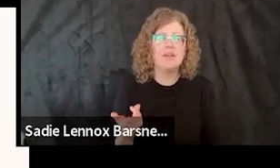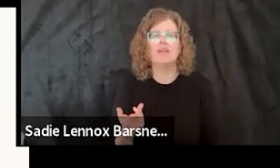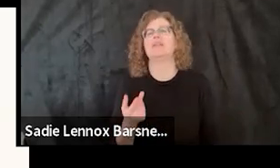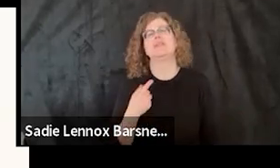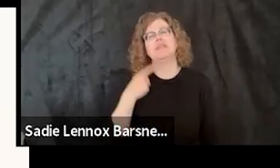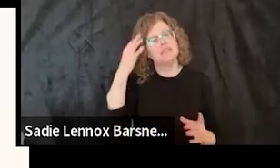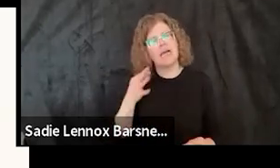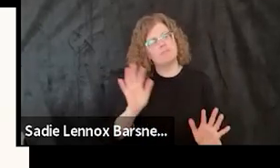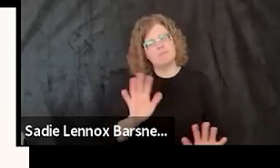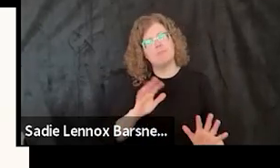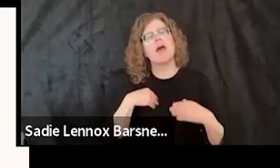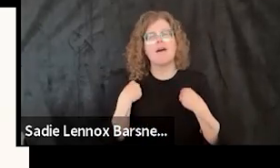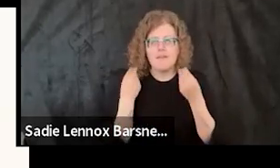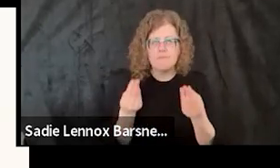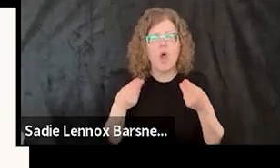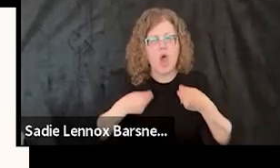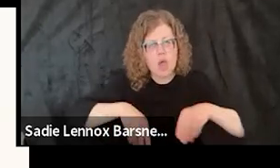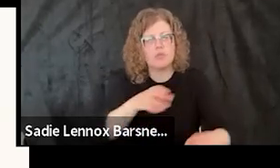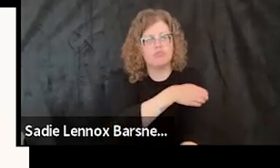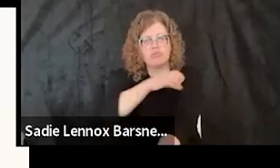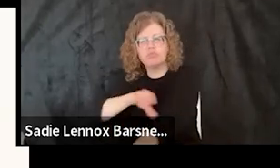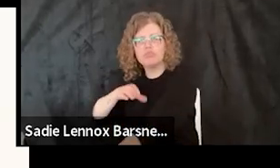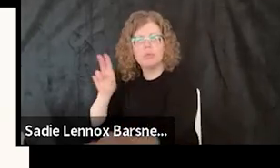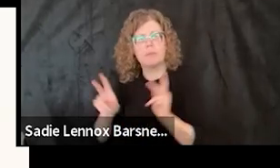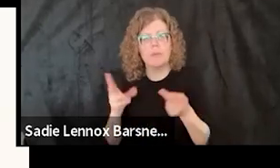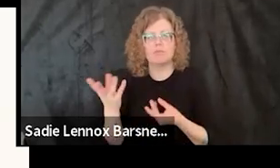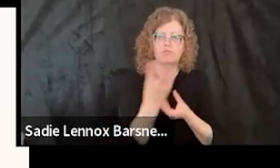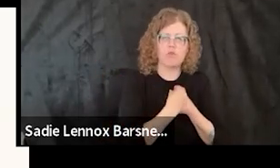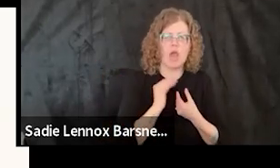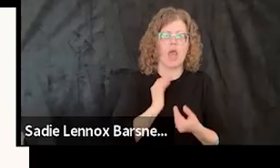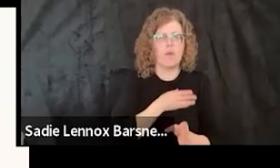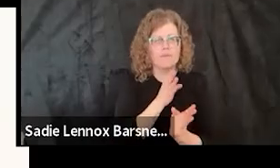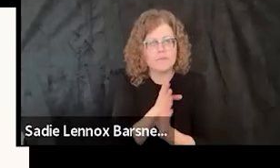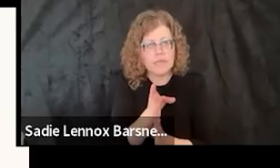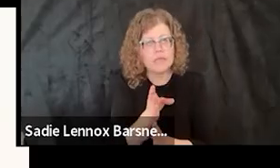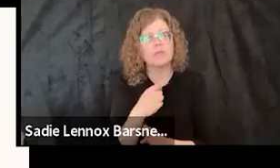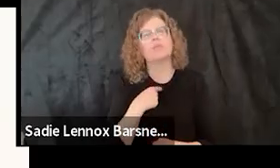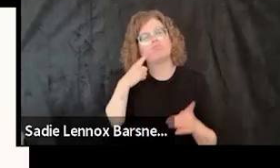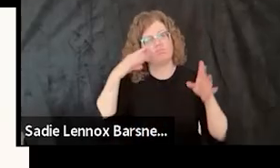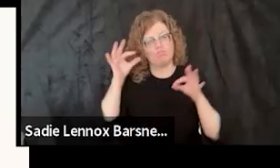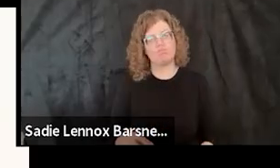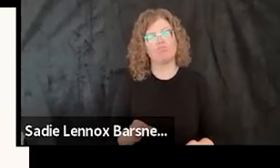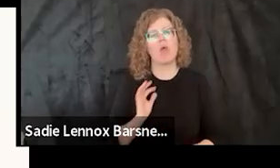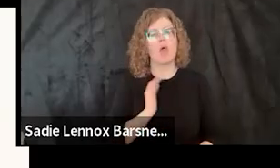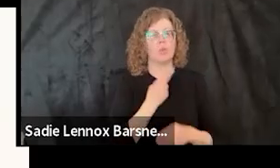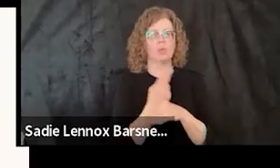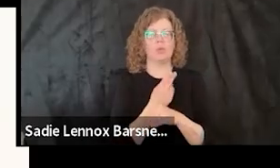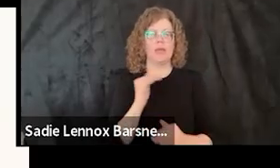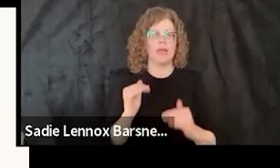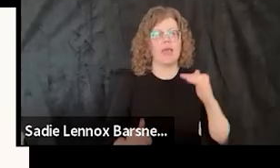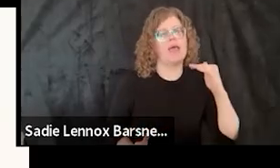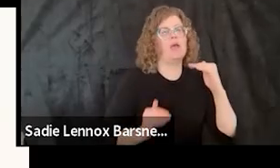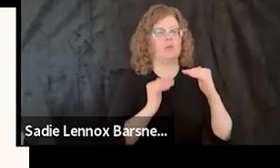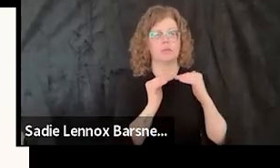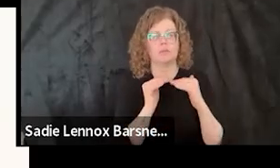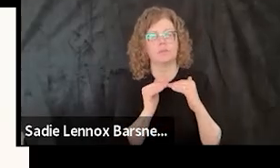sector, we've identified these priority groups and adopted this specific equity measure. Equity priority